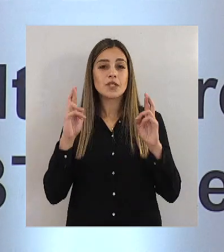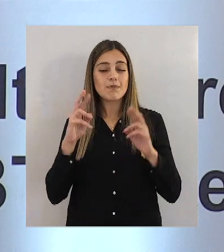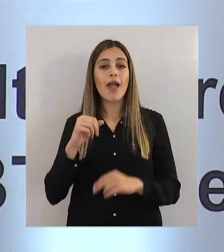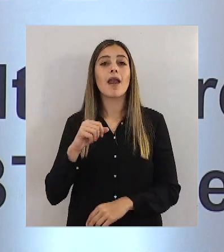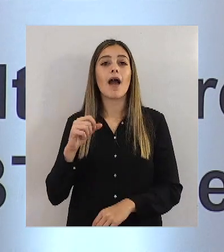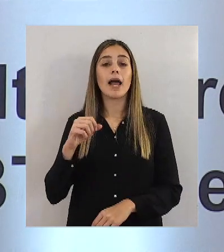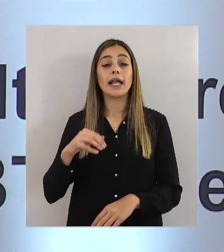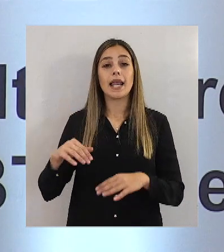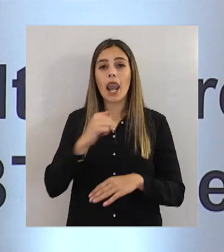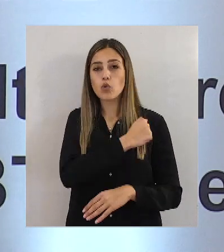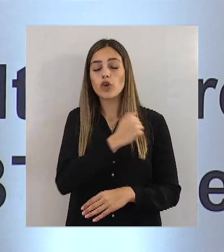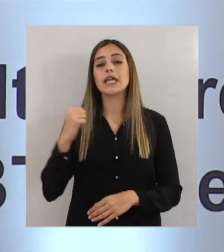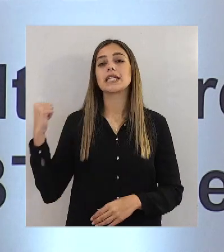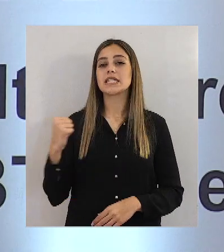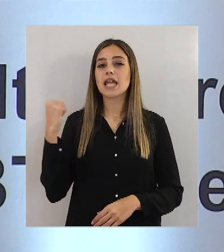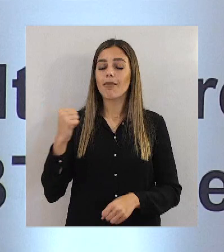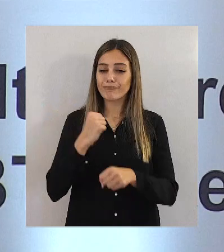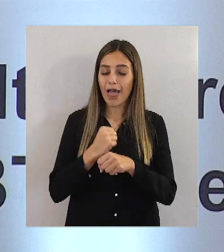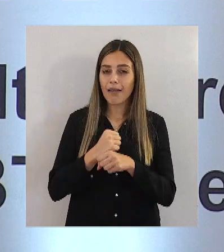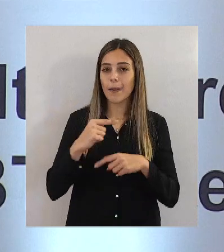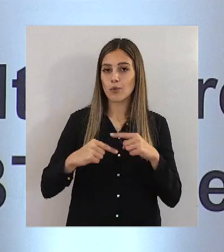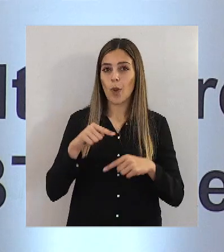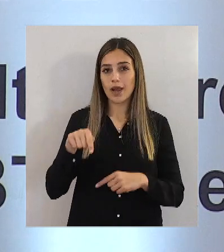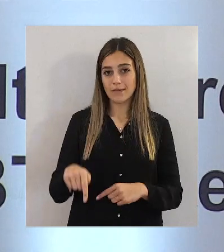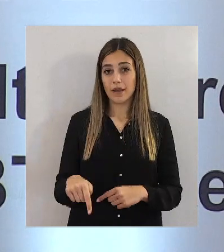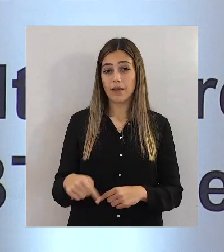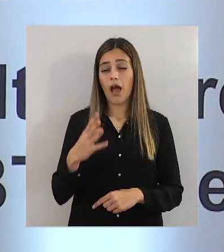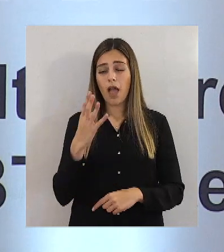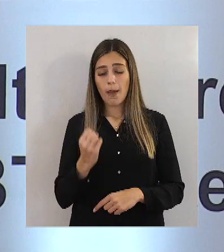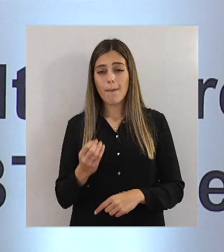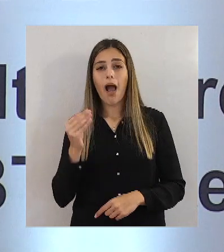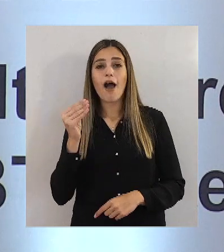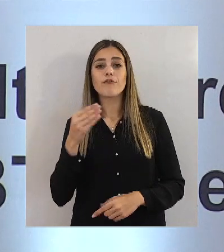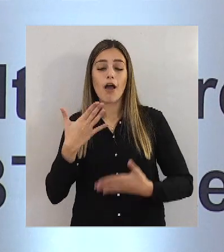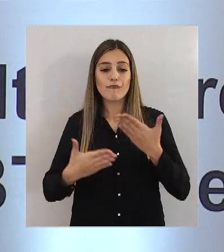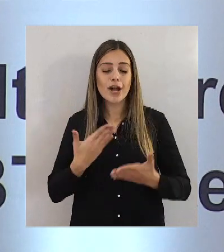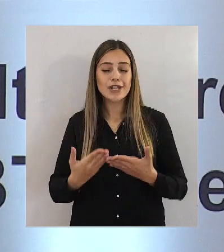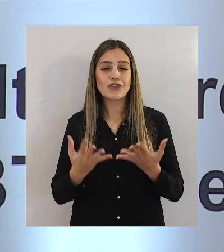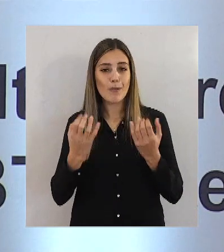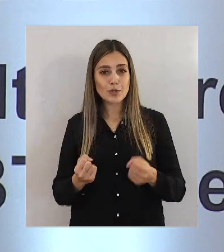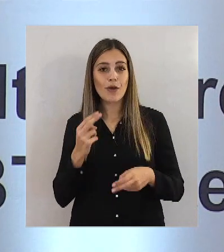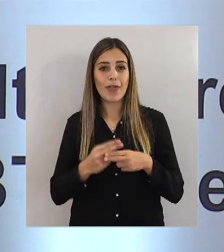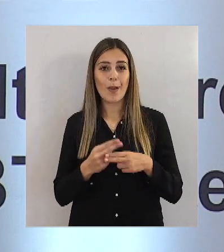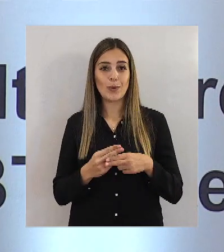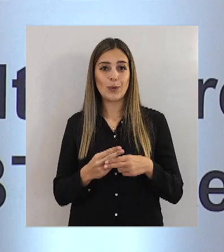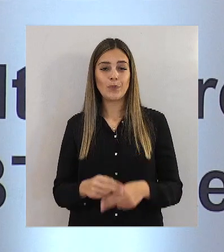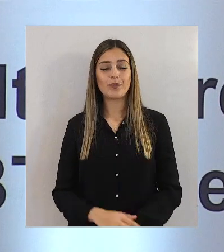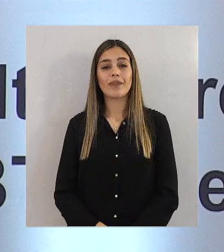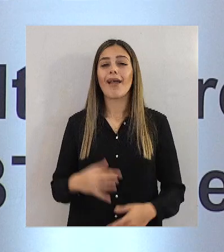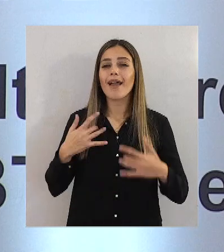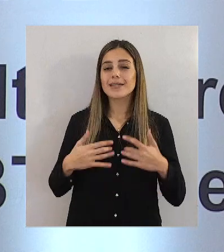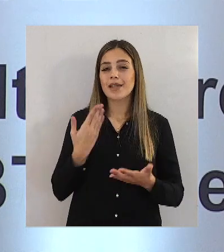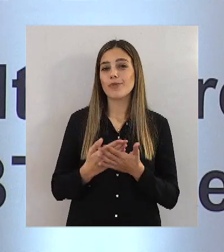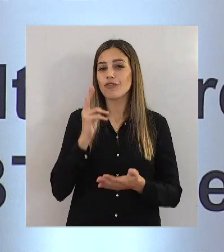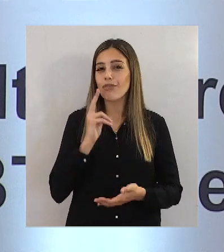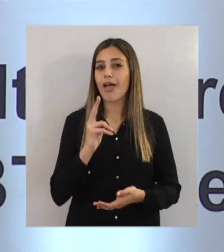very important. So there is so much more we still need to do. I look forward to the presentations and